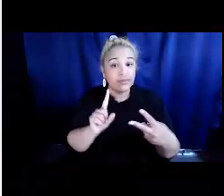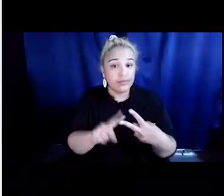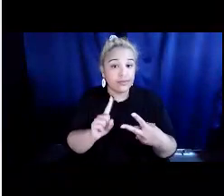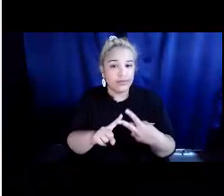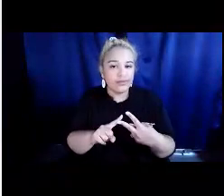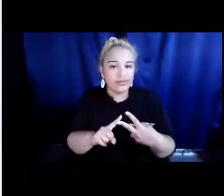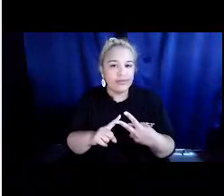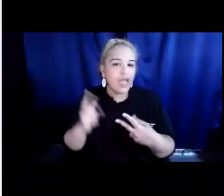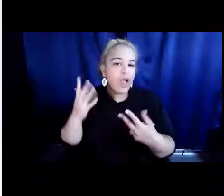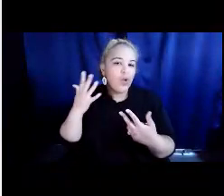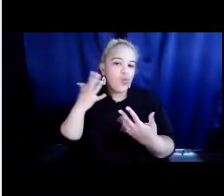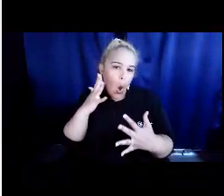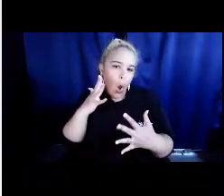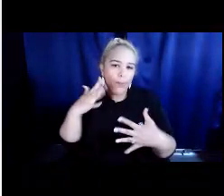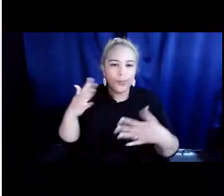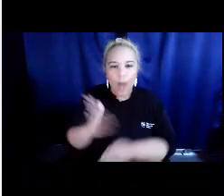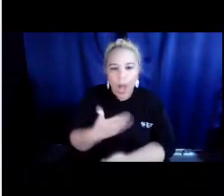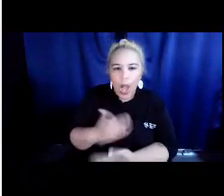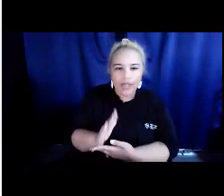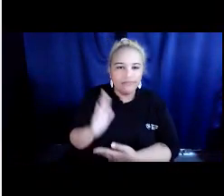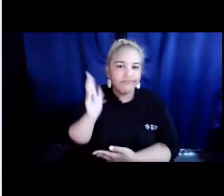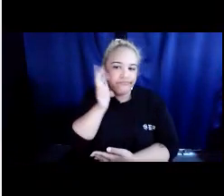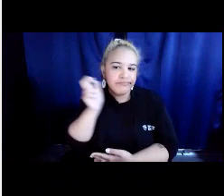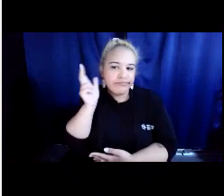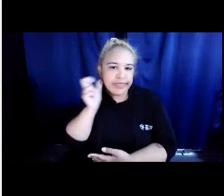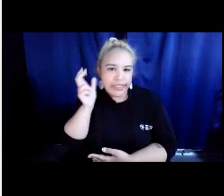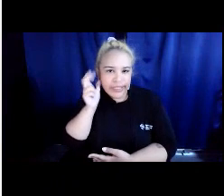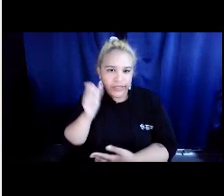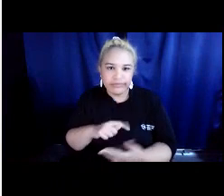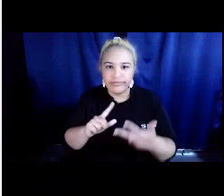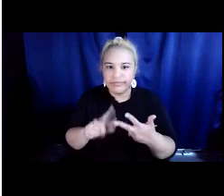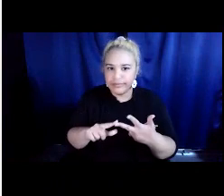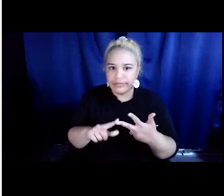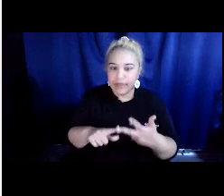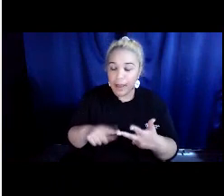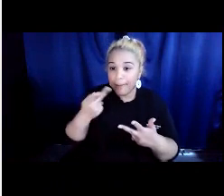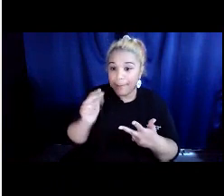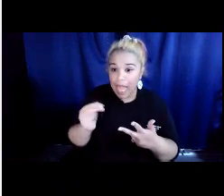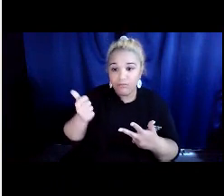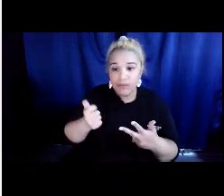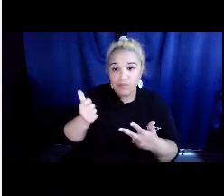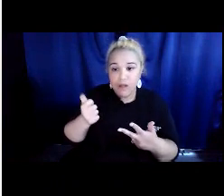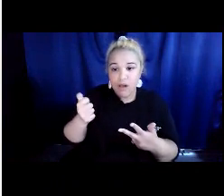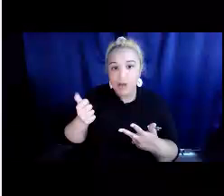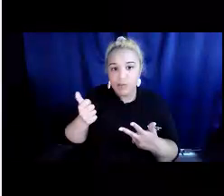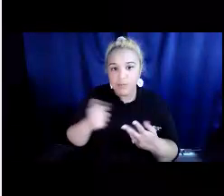music. C, clicking a pen top. Or D, all of the above.